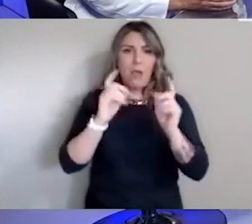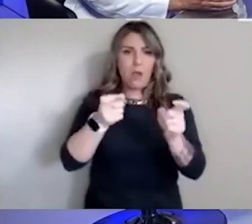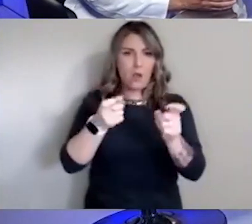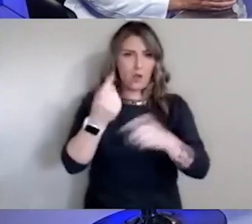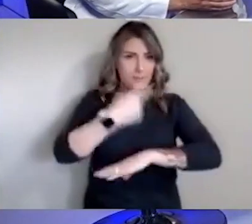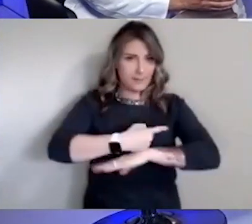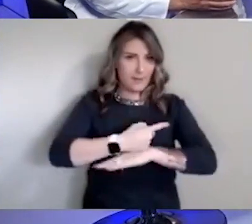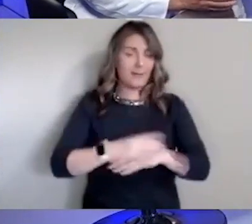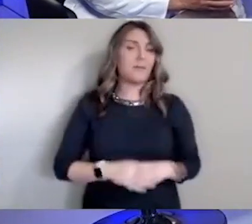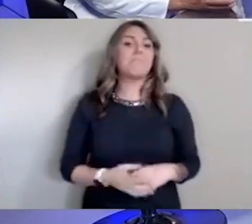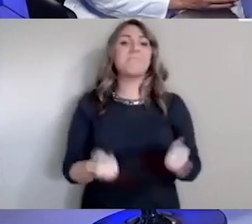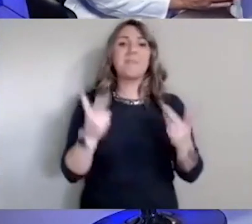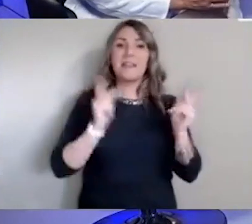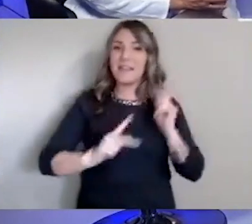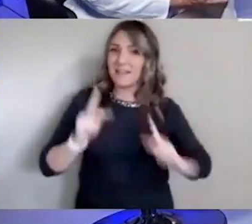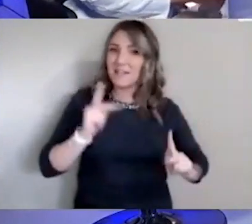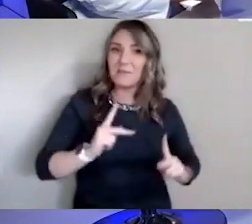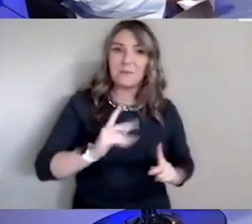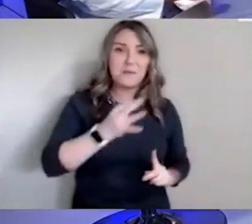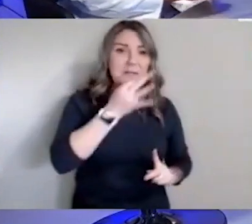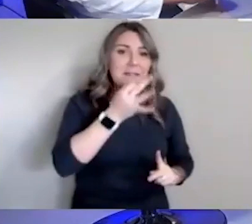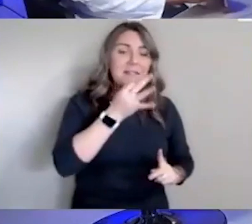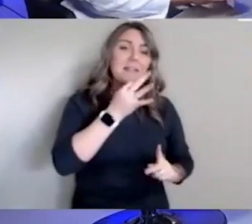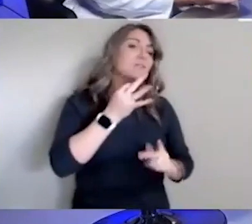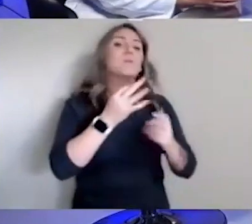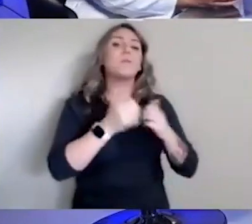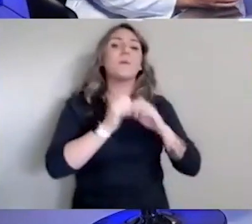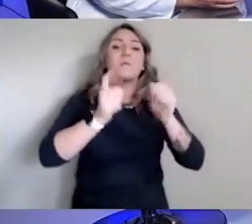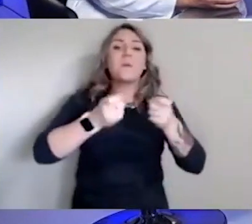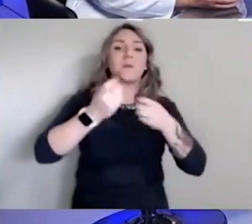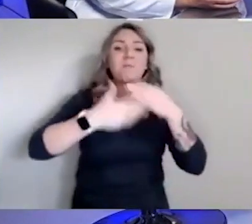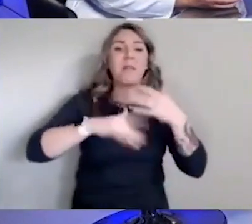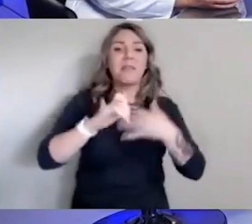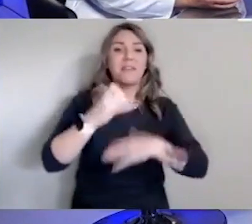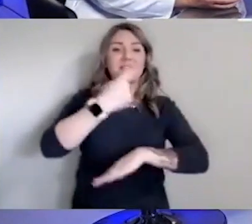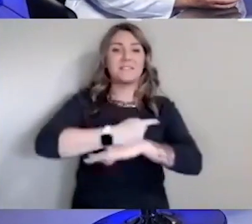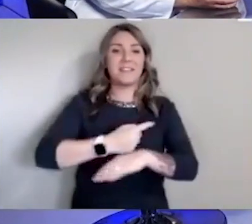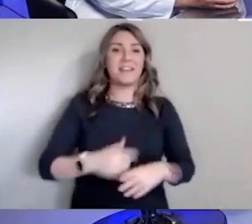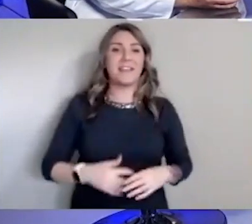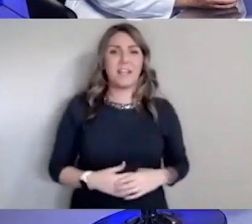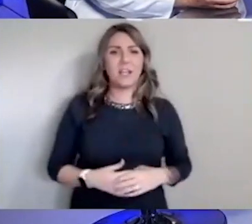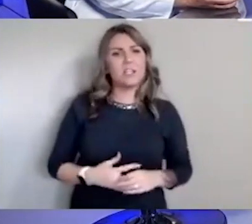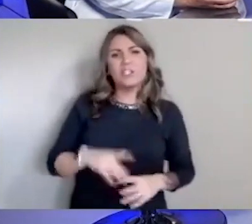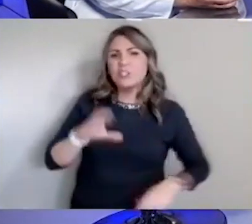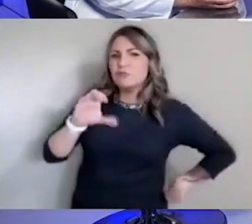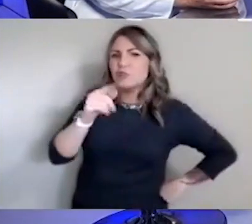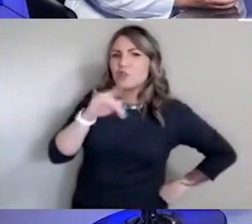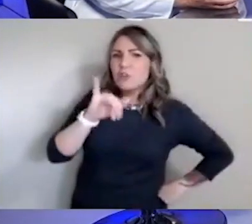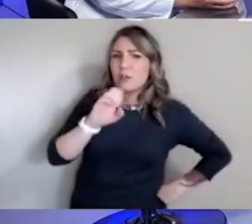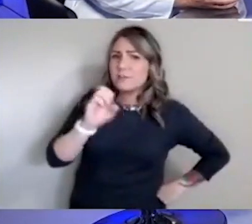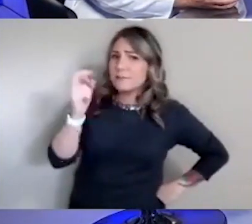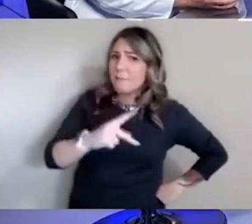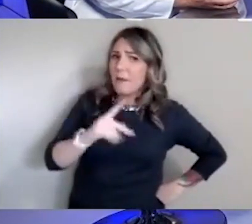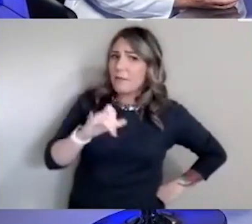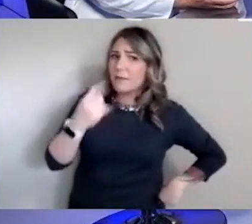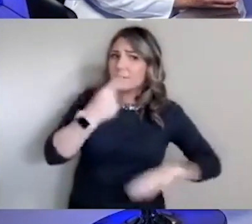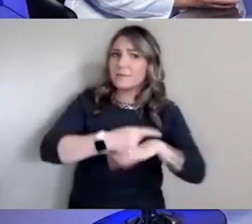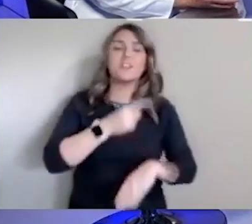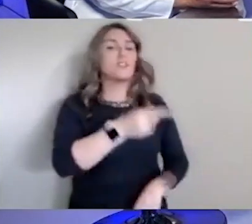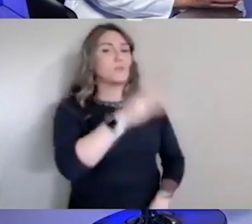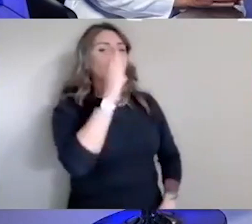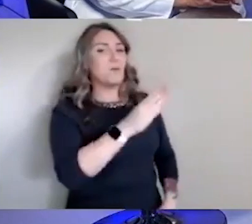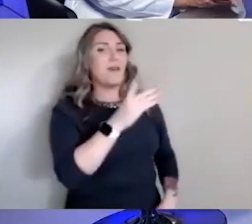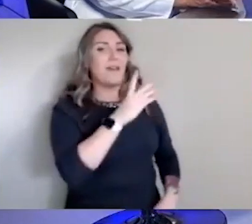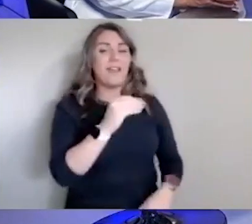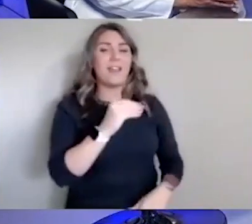bunch of people that are good. experts in blood donation Yeah. on that day. So Is Chelsea back with us that day? she's going to be back. We're going to have someone who's been a longtime donor. We're